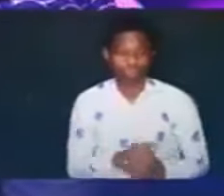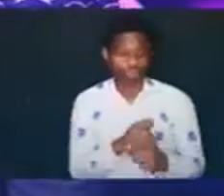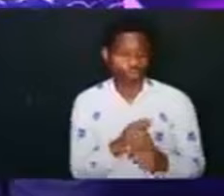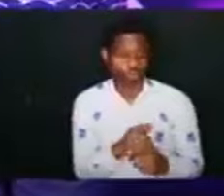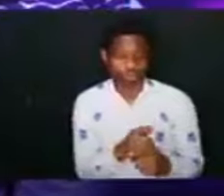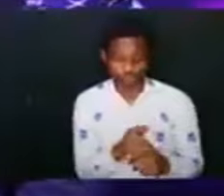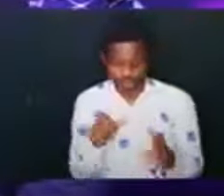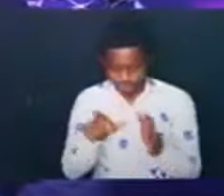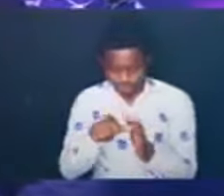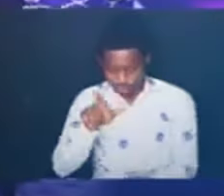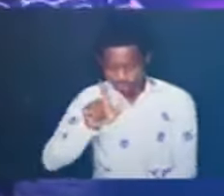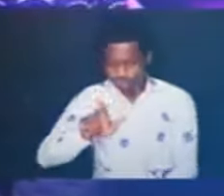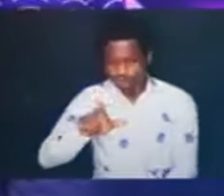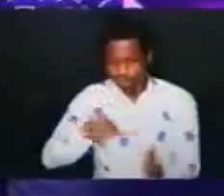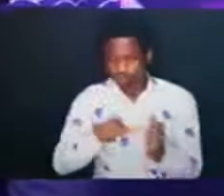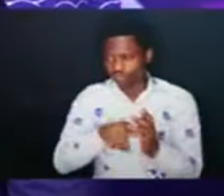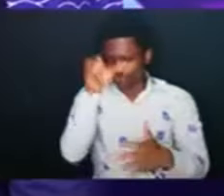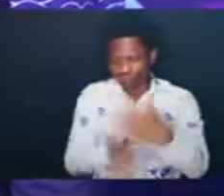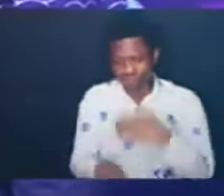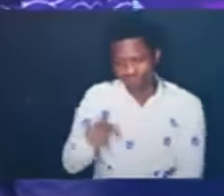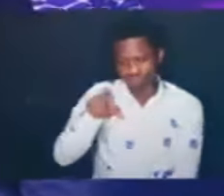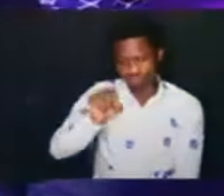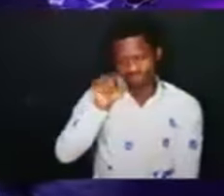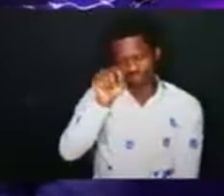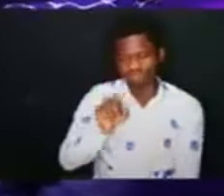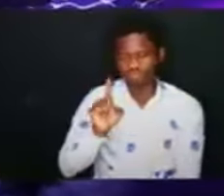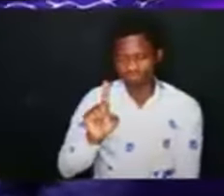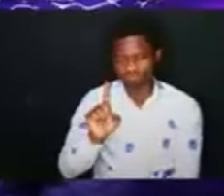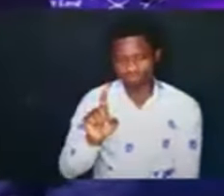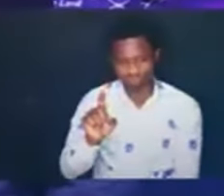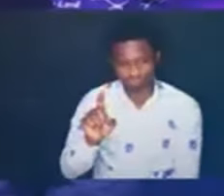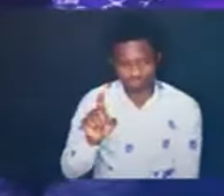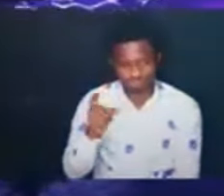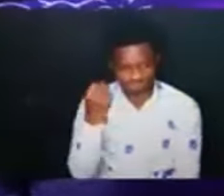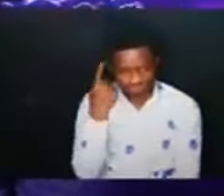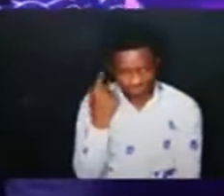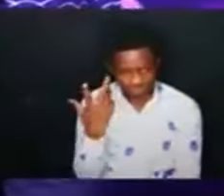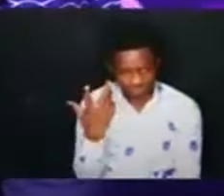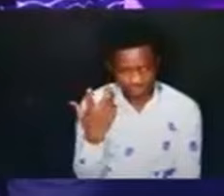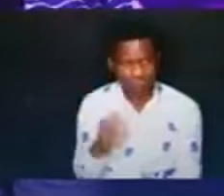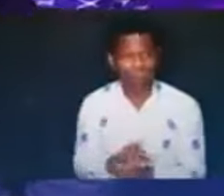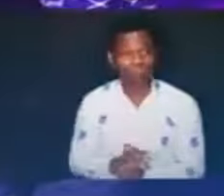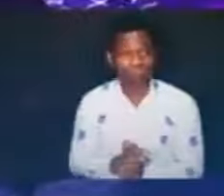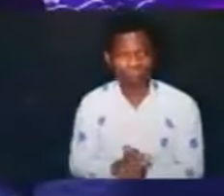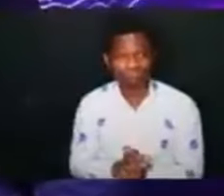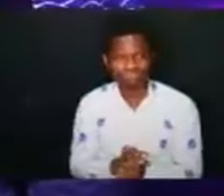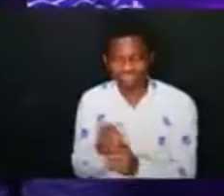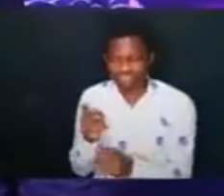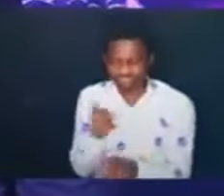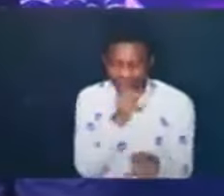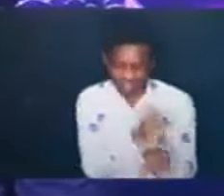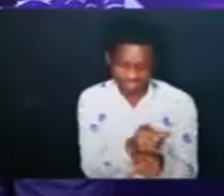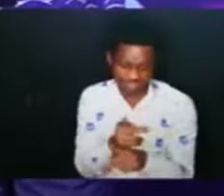verse 20. Are we together? Keeping a close watch on